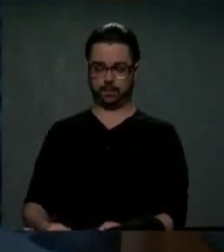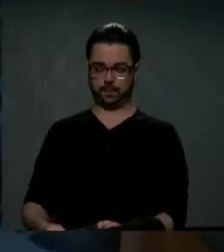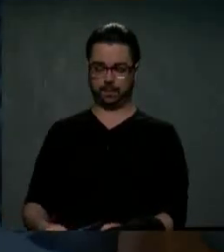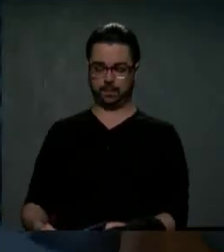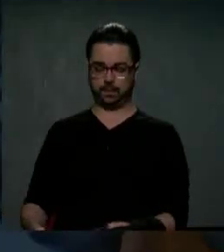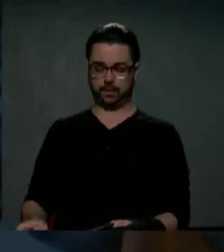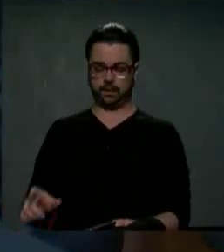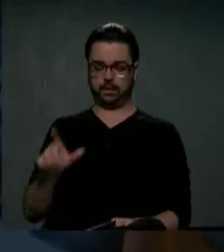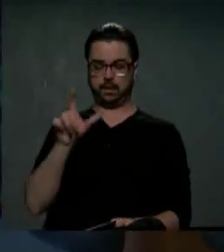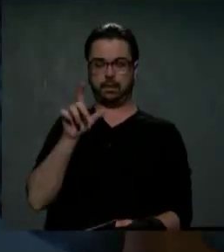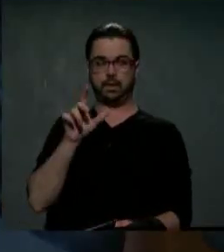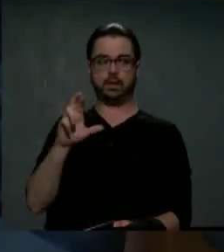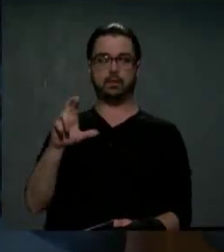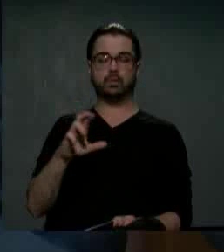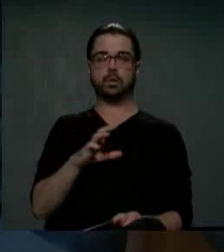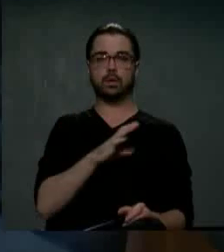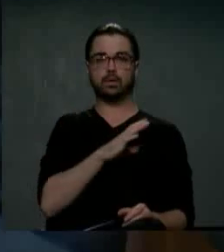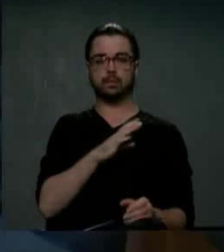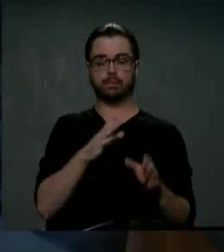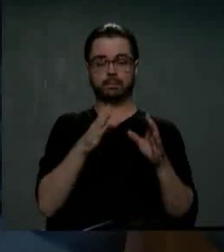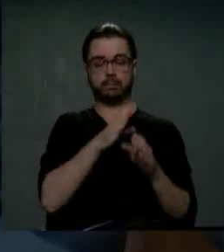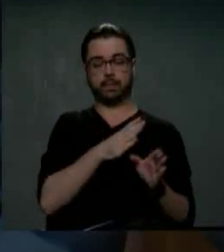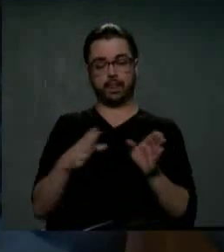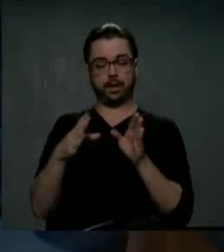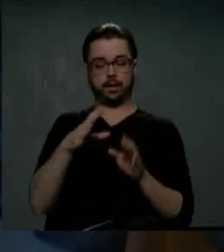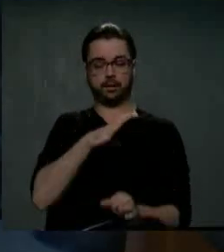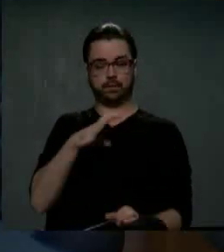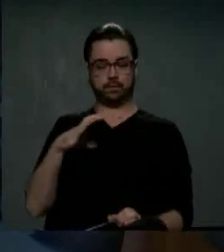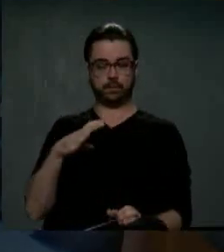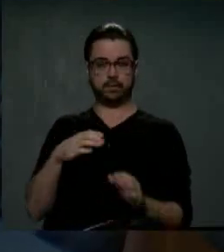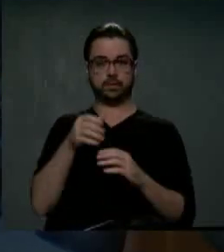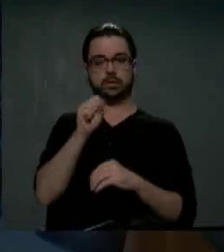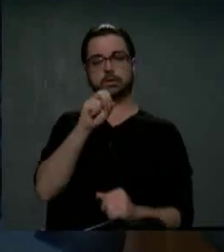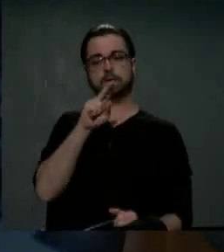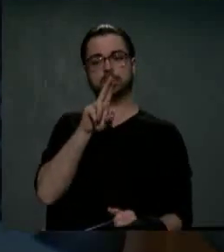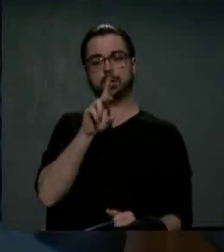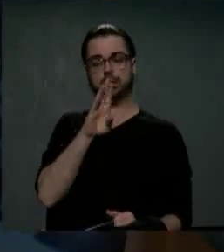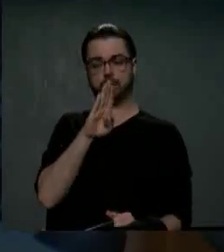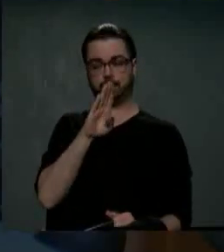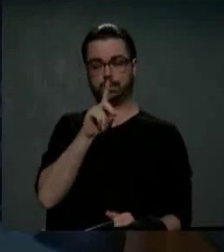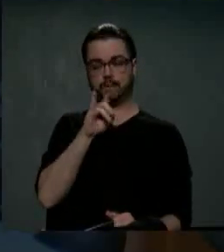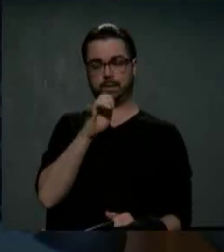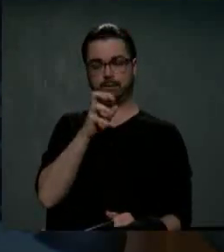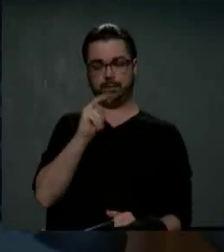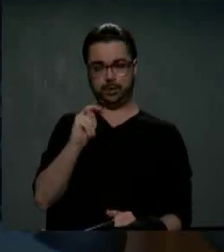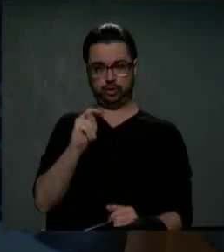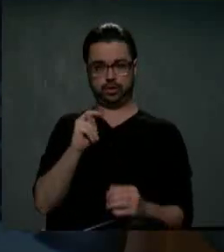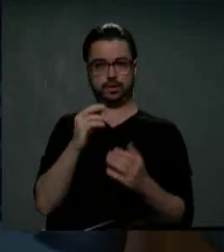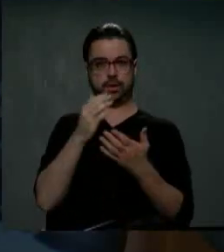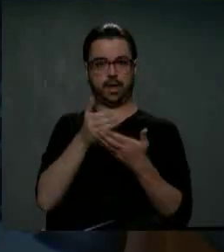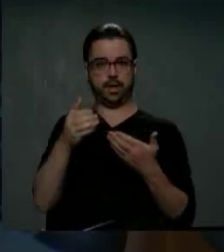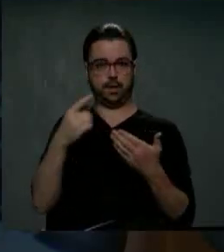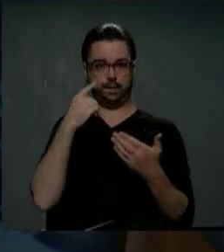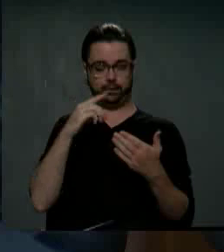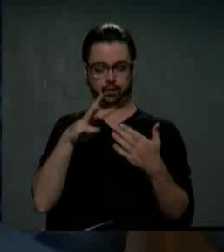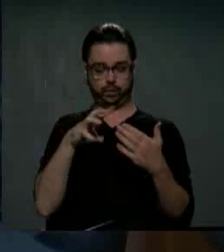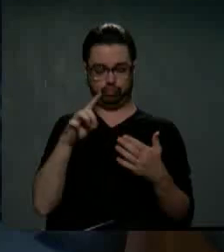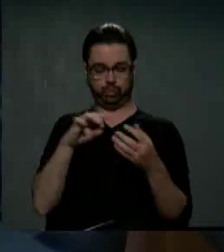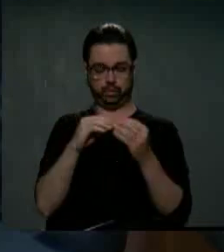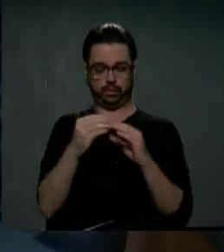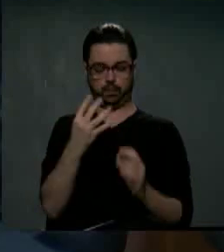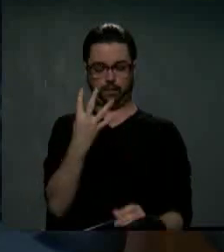Little Rock Planning Commission Subdivision Consent Agenda, June 28, 2018. Items for consent withdrawal. Item 4, file